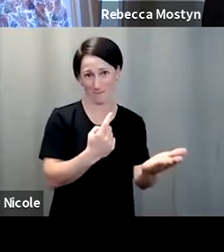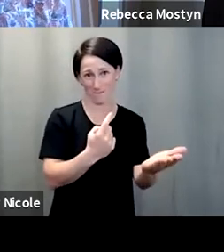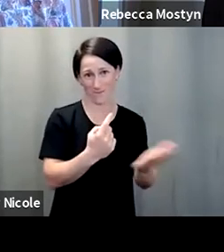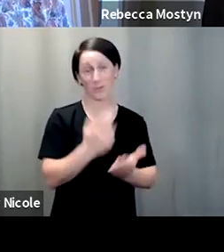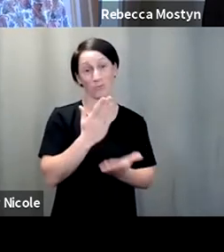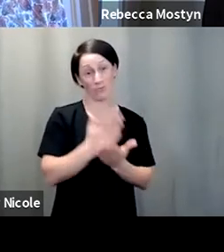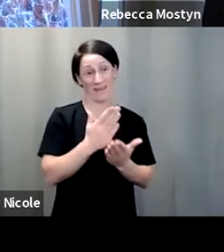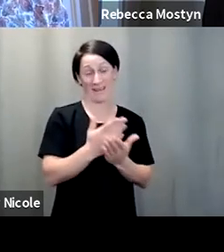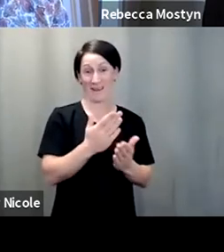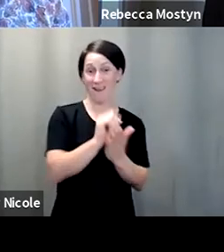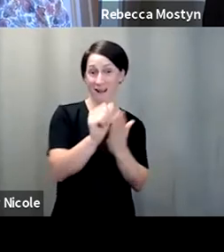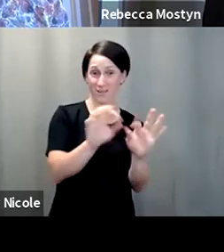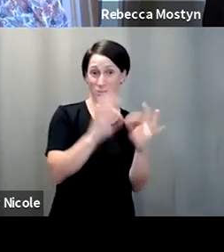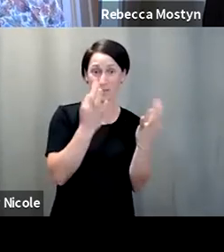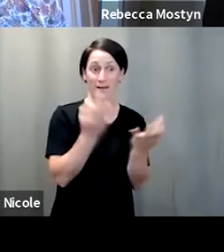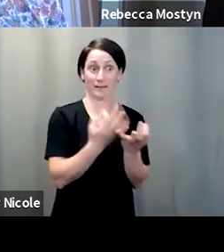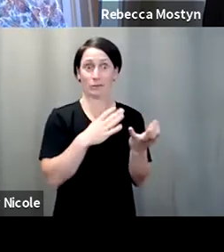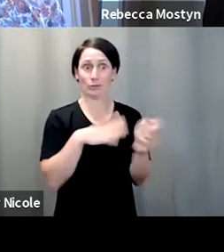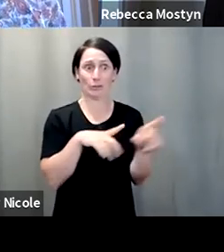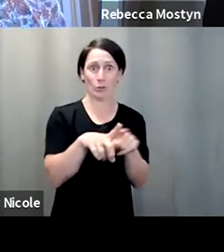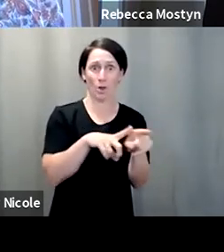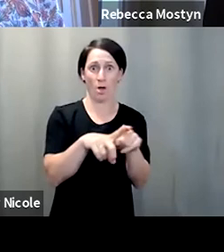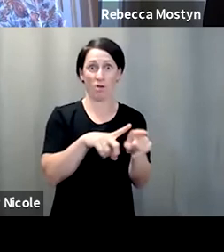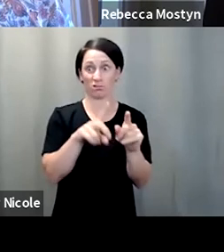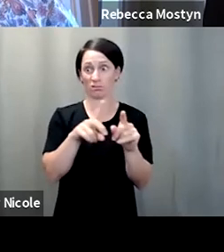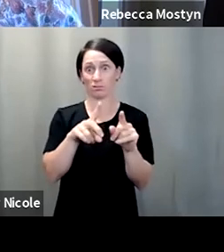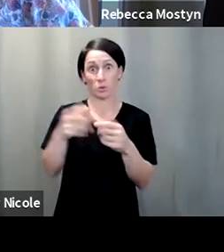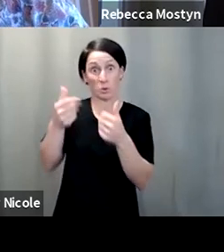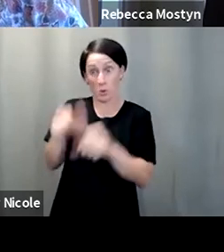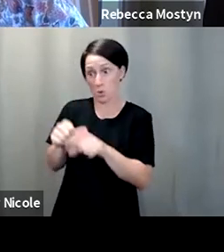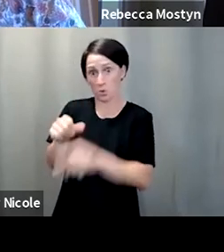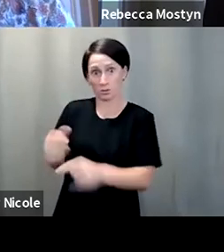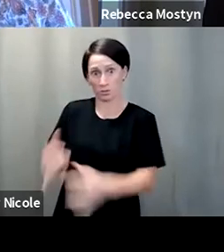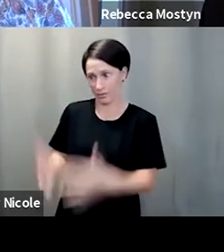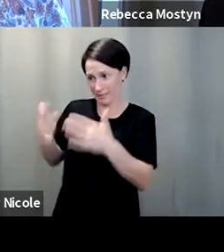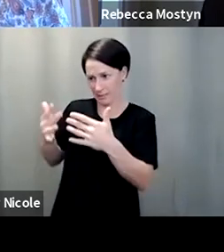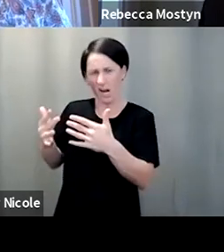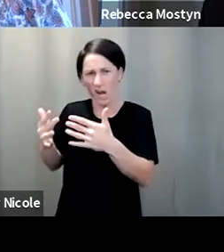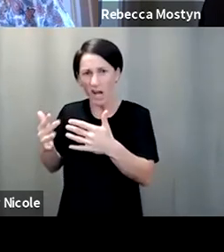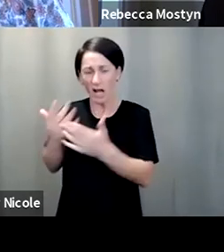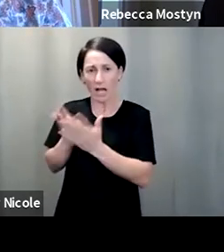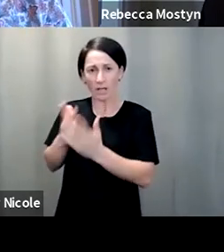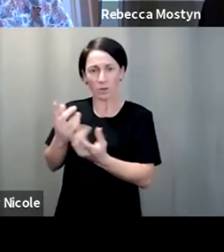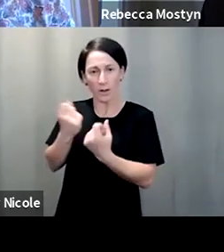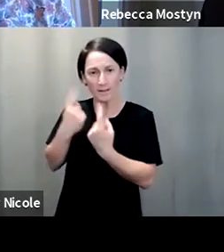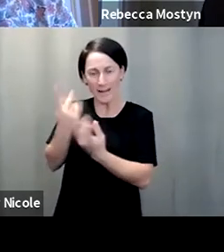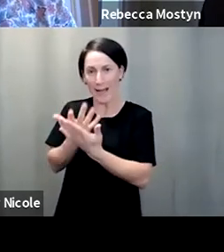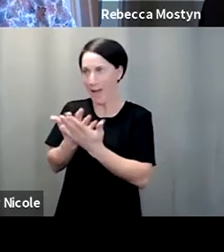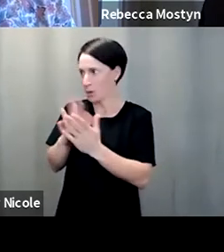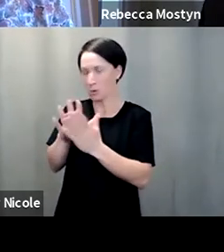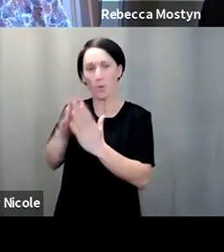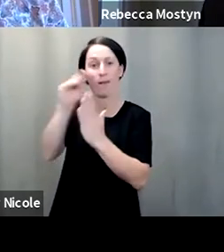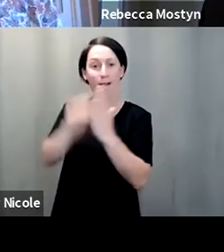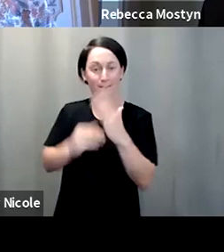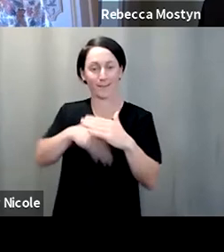arts organizations, and that they have to learn to look at data and make sense of it. And that's not necessarily easy or something everyone should be expected